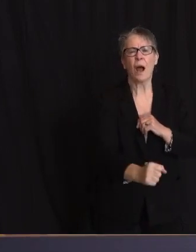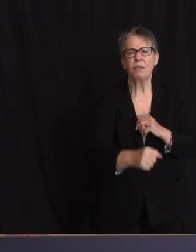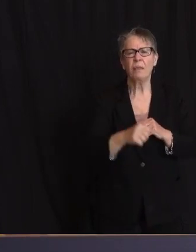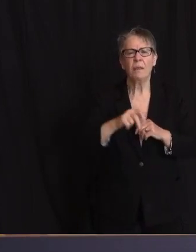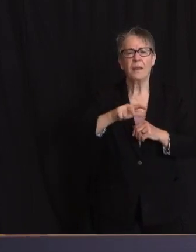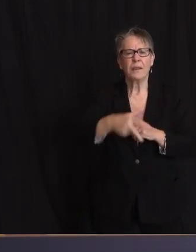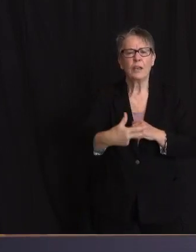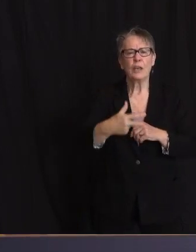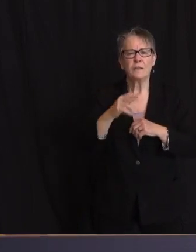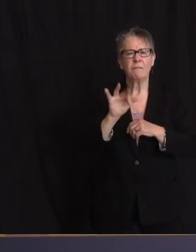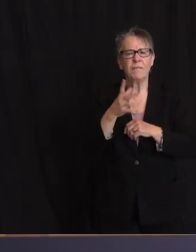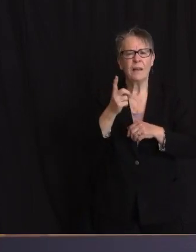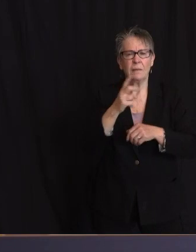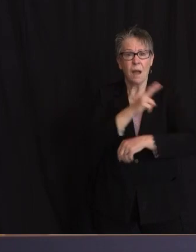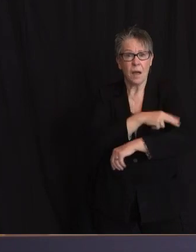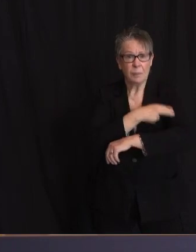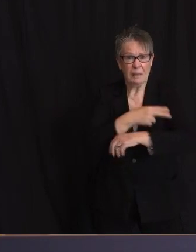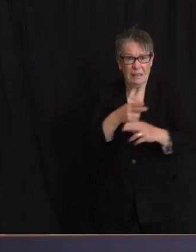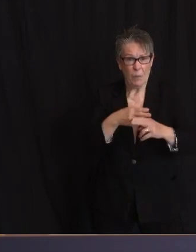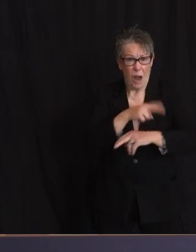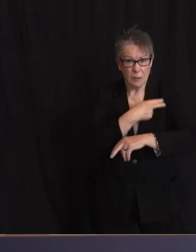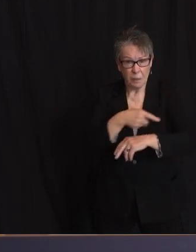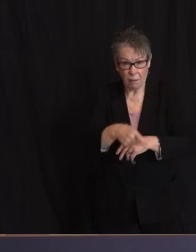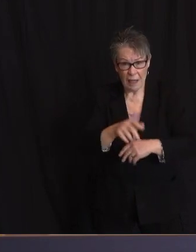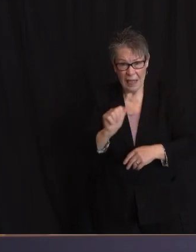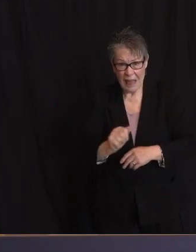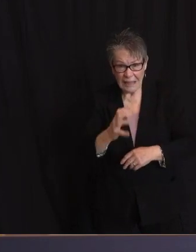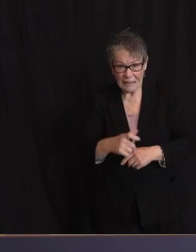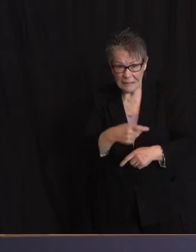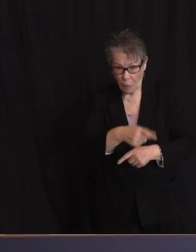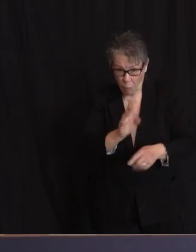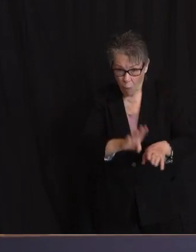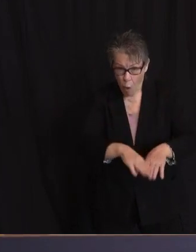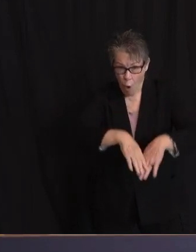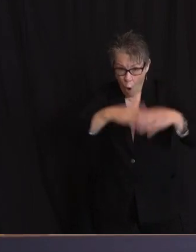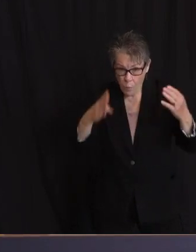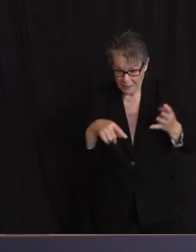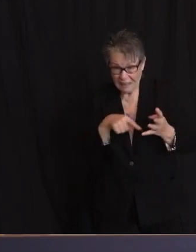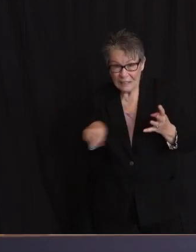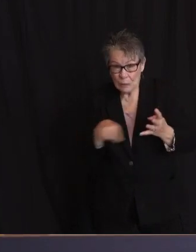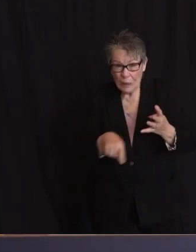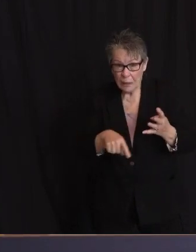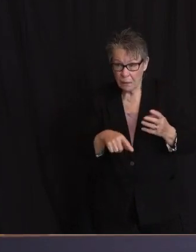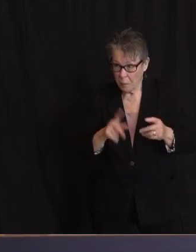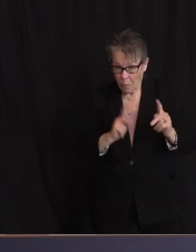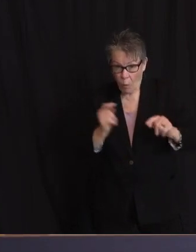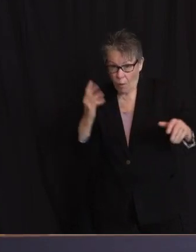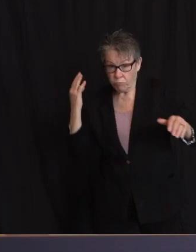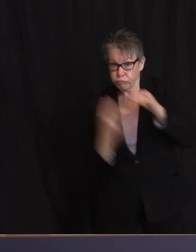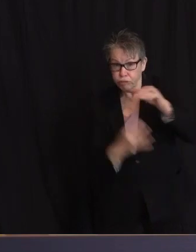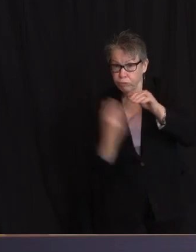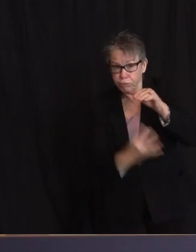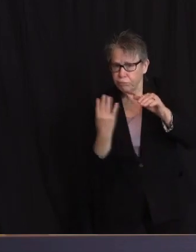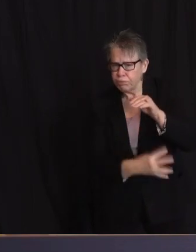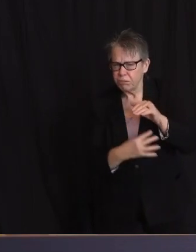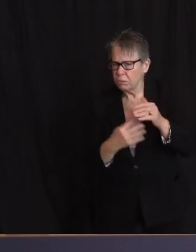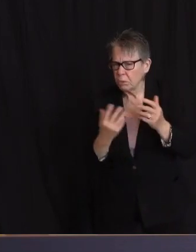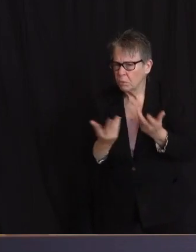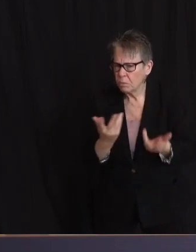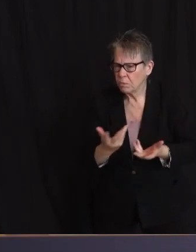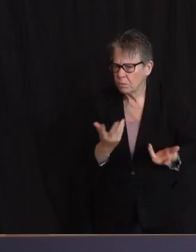then continuing on that vein, do you still expect South Jersey to see a spike, or is there a chance that